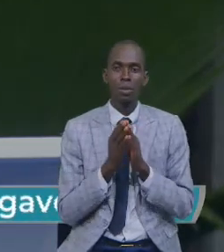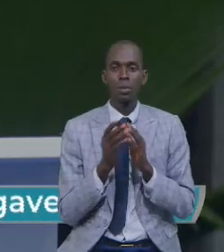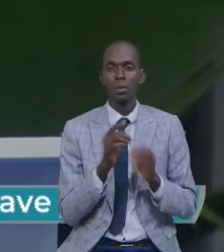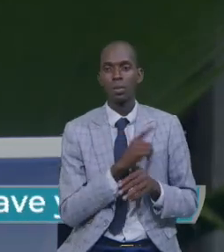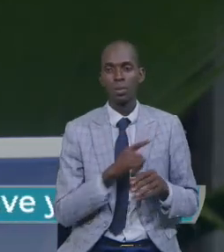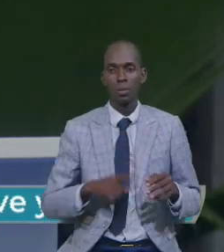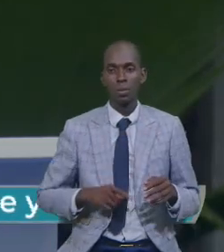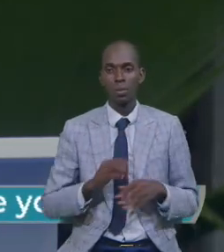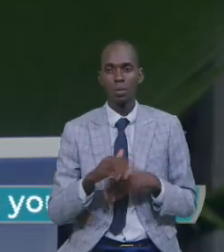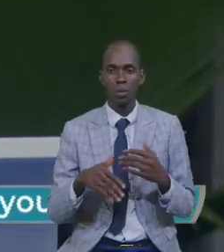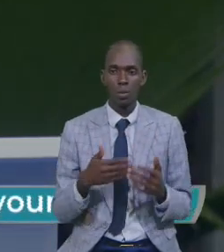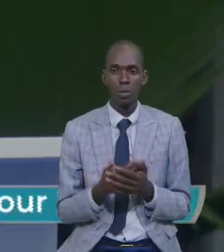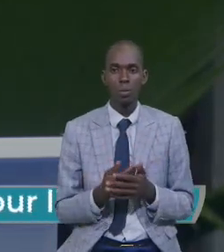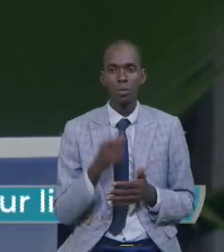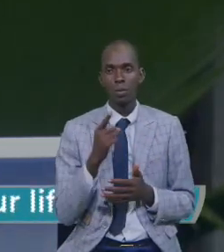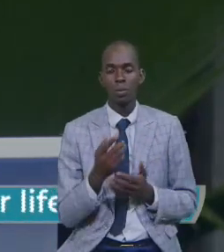front.